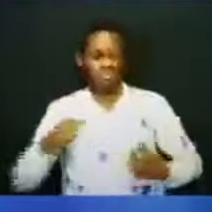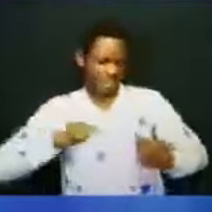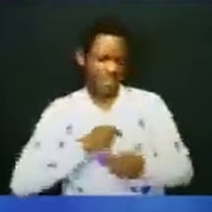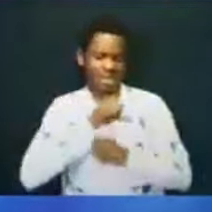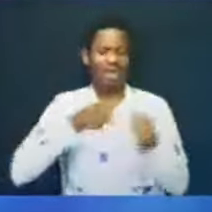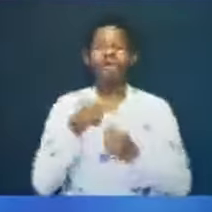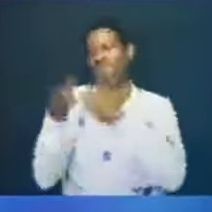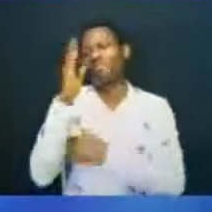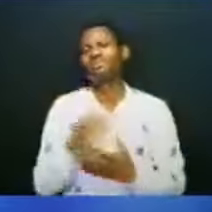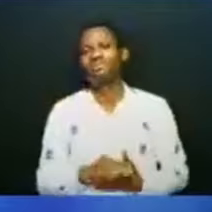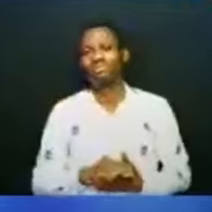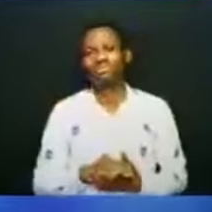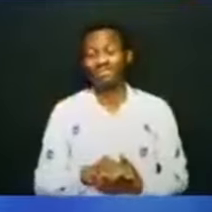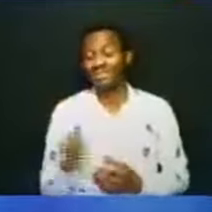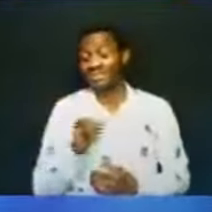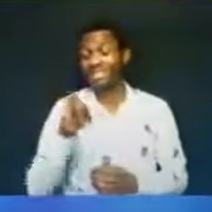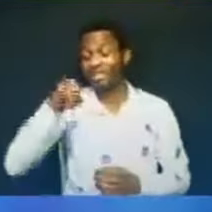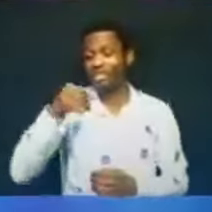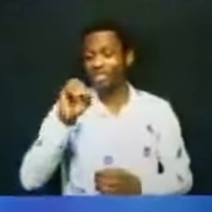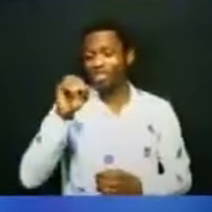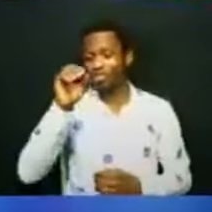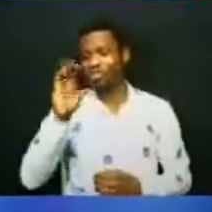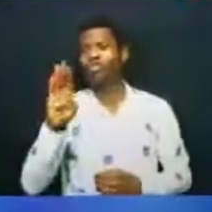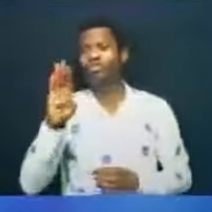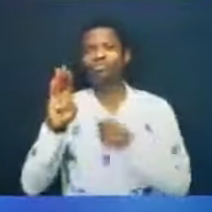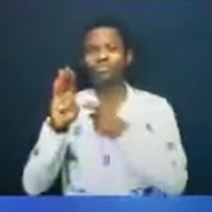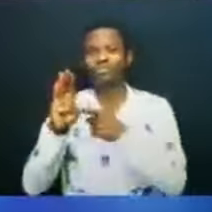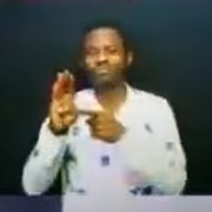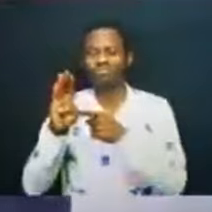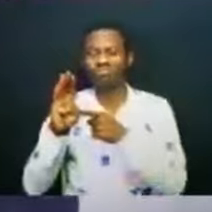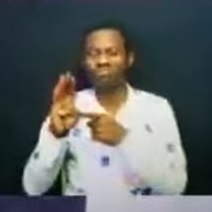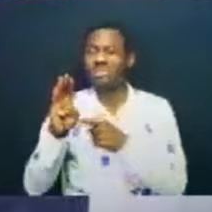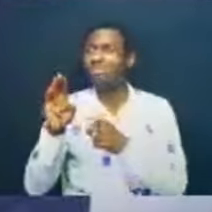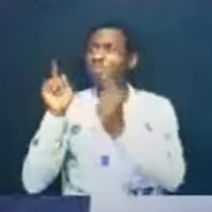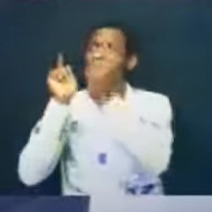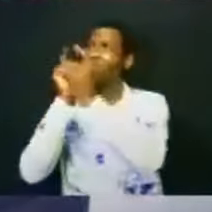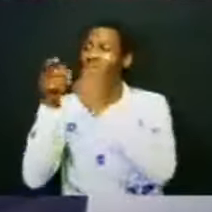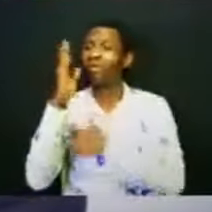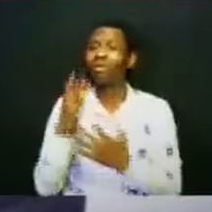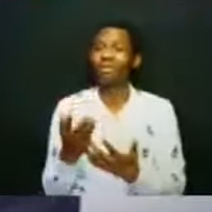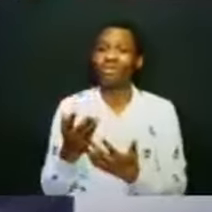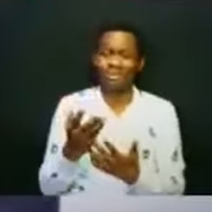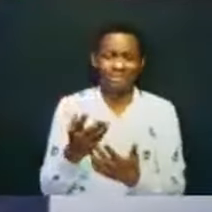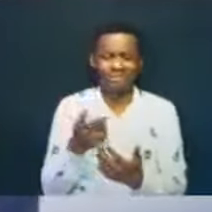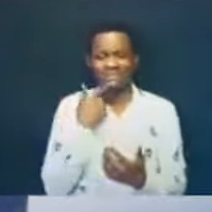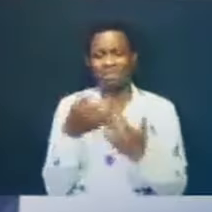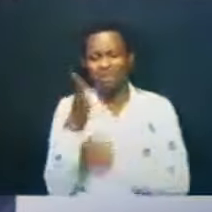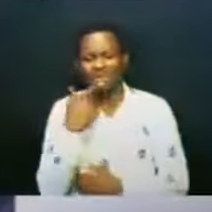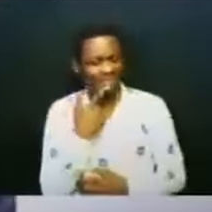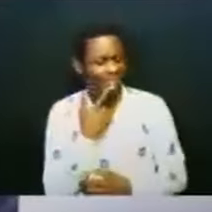things. But he says, as for God, if they say that he's in the east, by the time he gets to there, they will say that, he's just gone to the